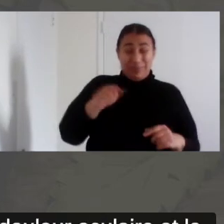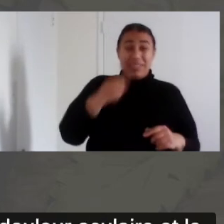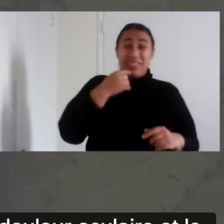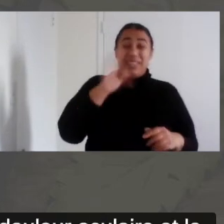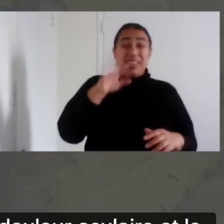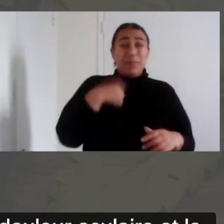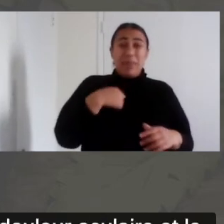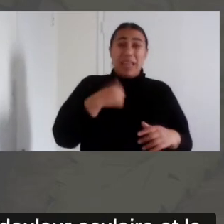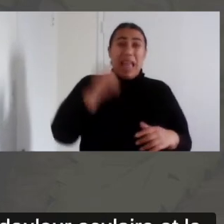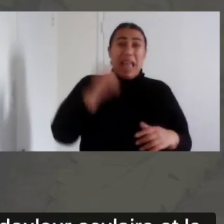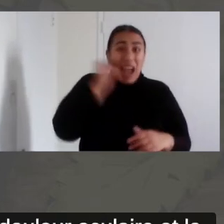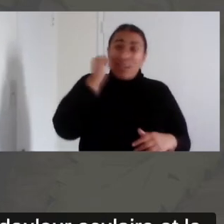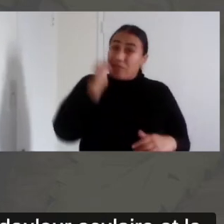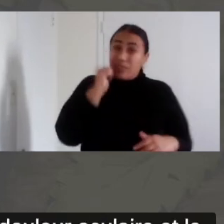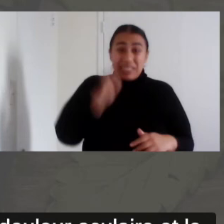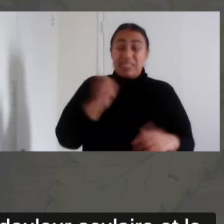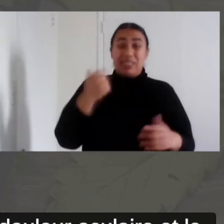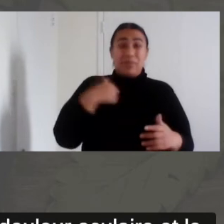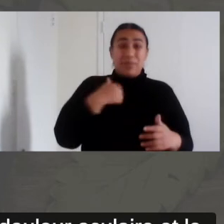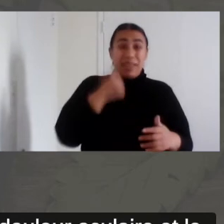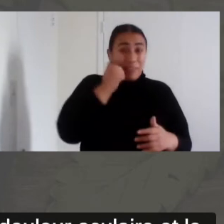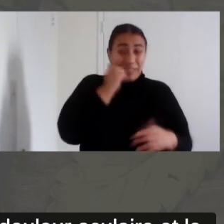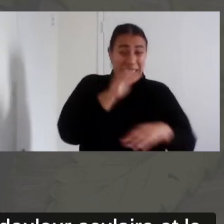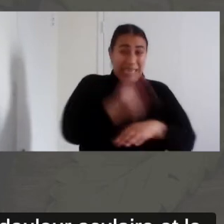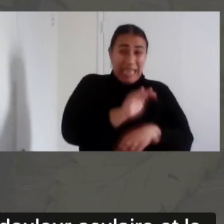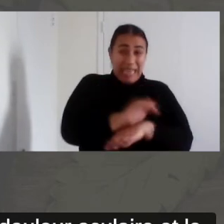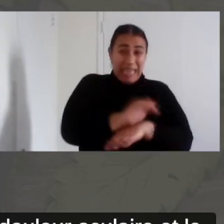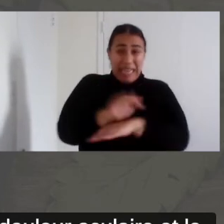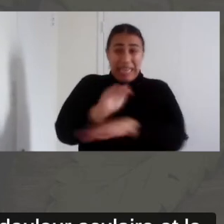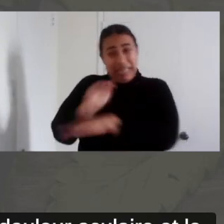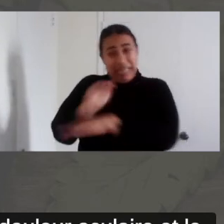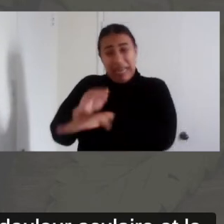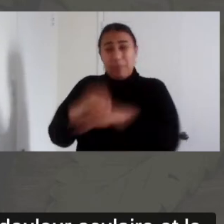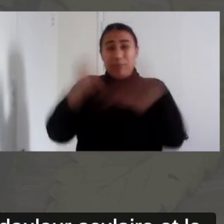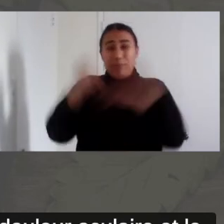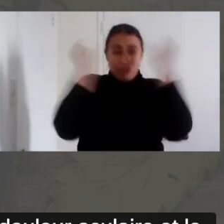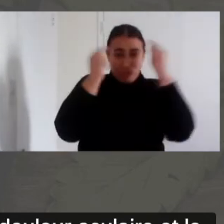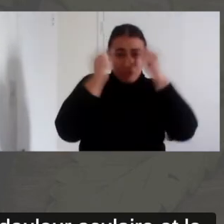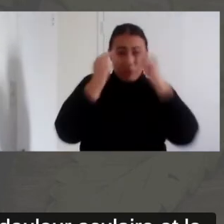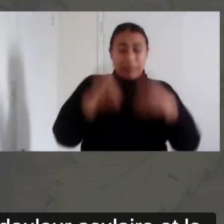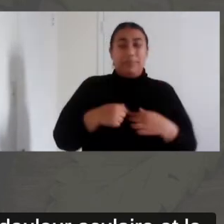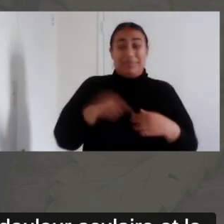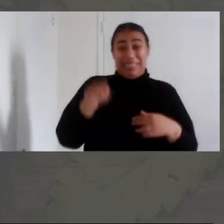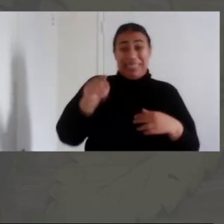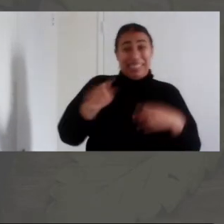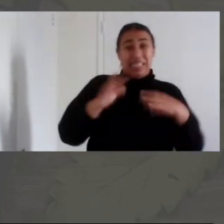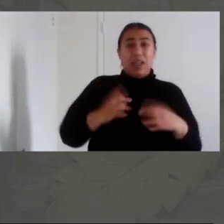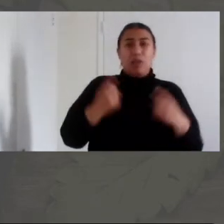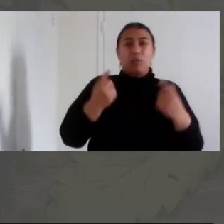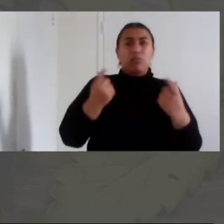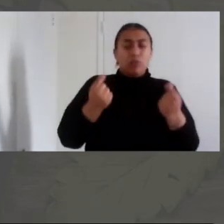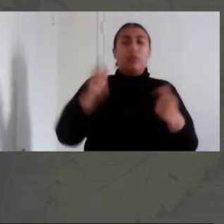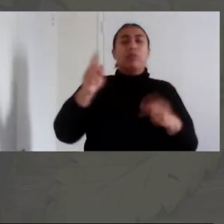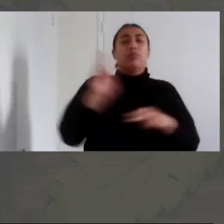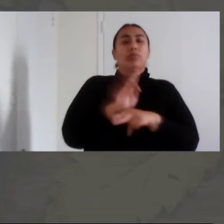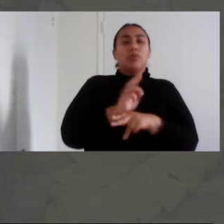remaining ipsilateral, same side. He reports that at times he has a runny nose that coincides with the head and eye pain.